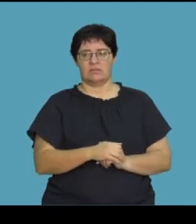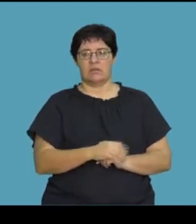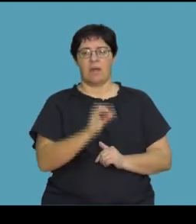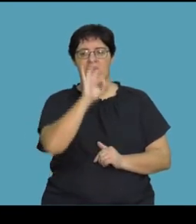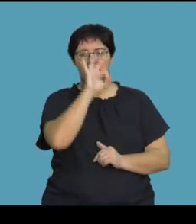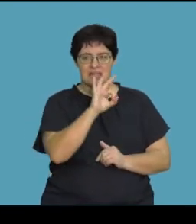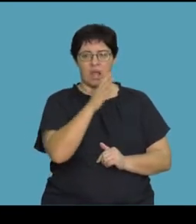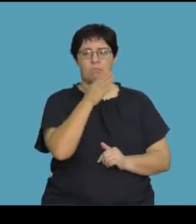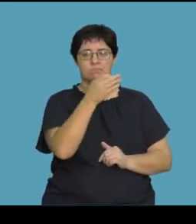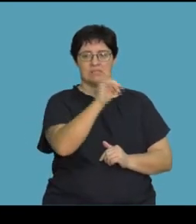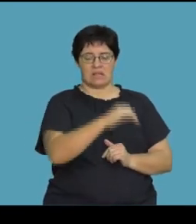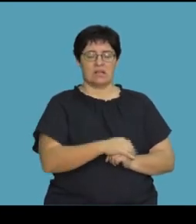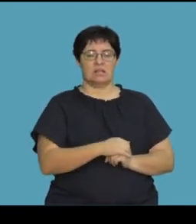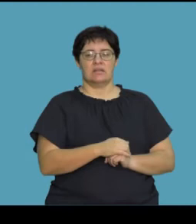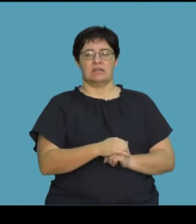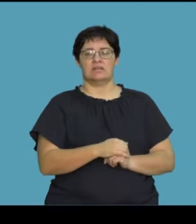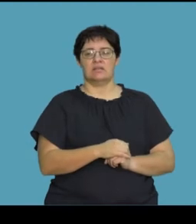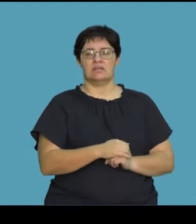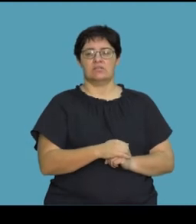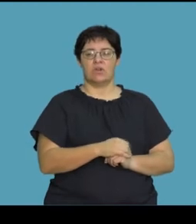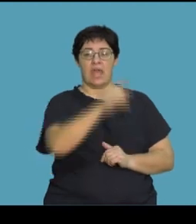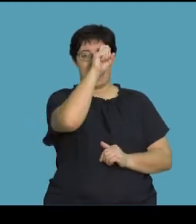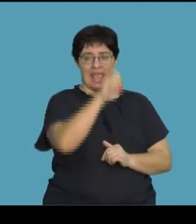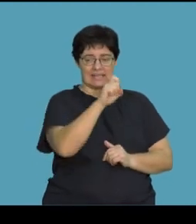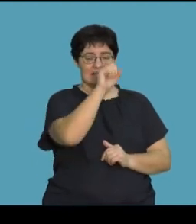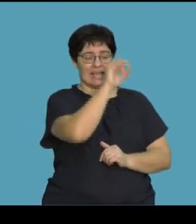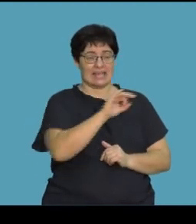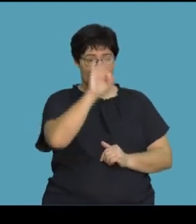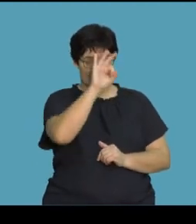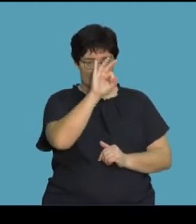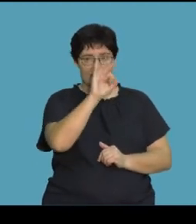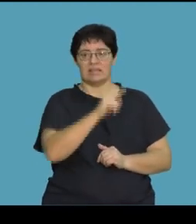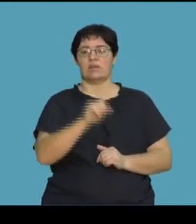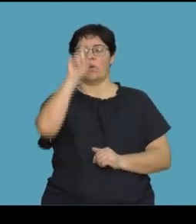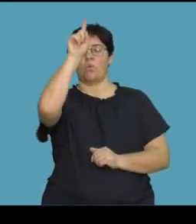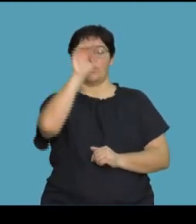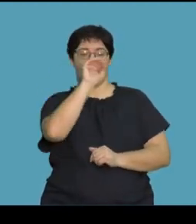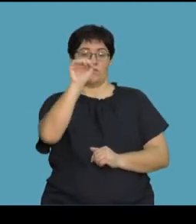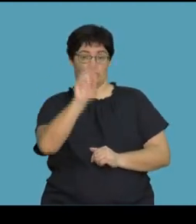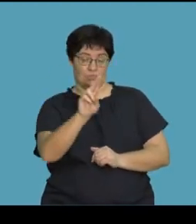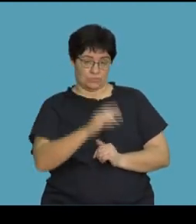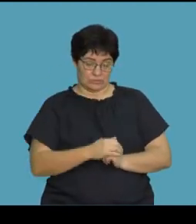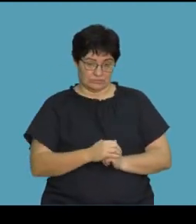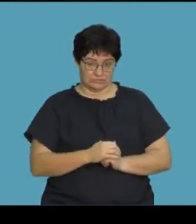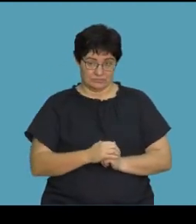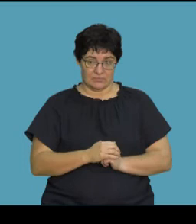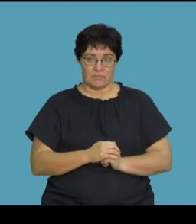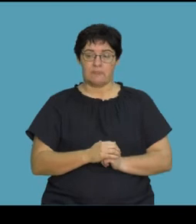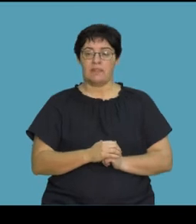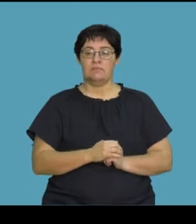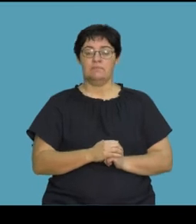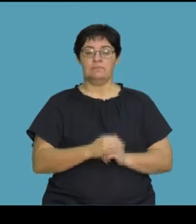needs to still be there, so it's 3. And because it's a square root, it's 1 over 2, right? And